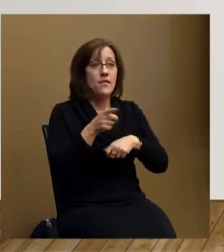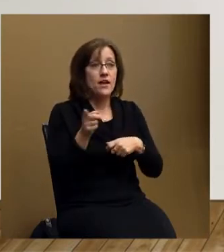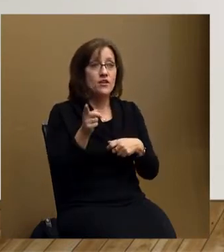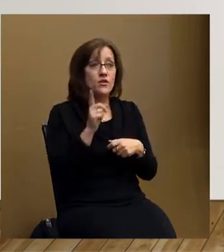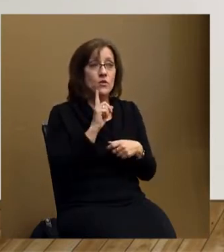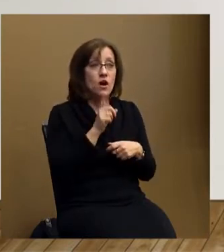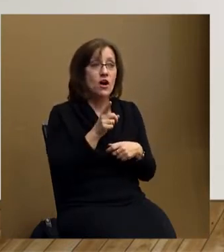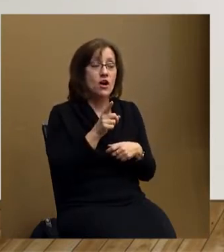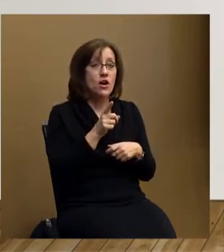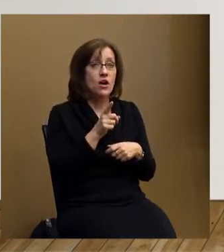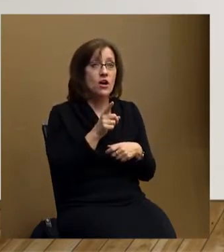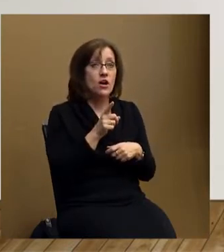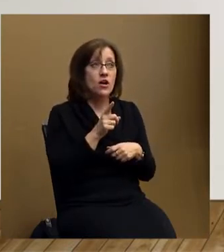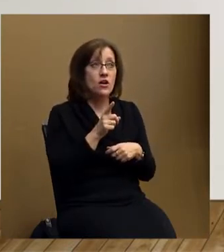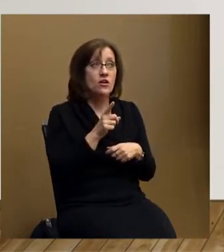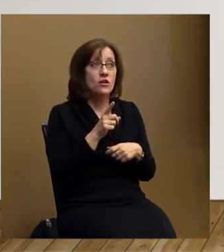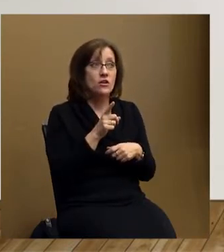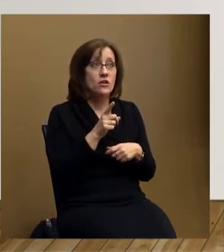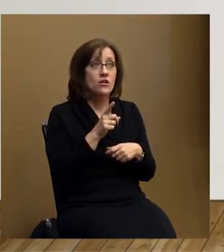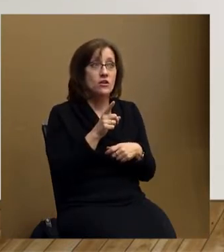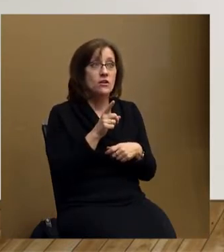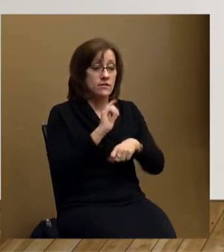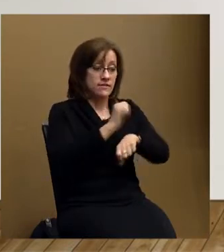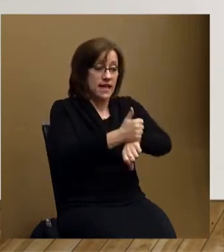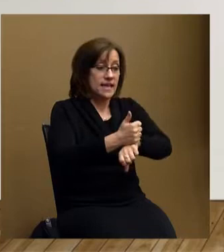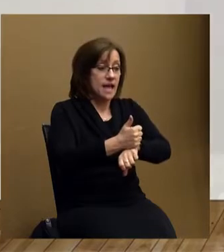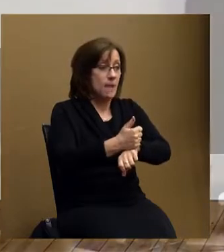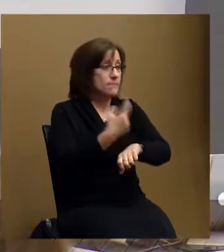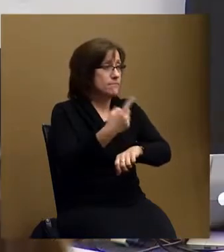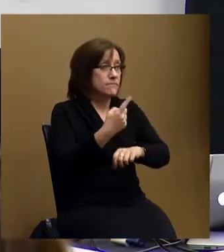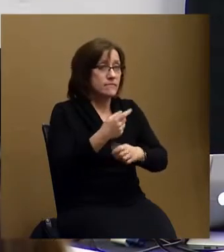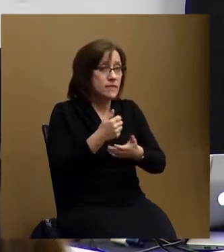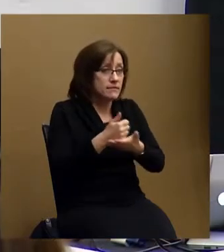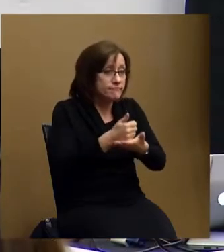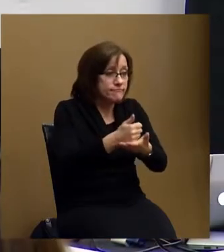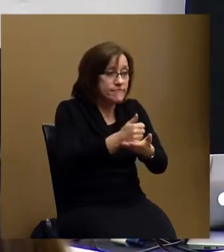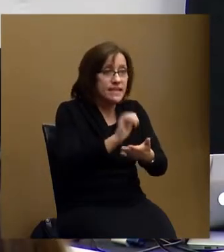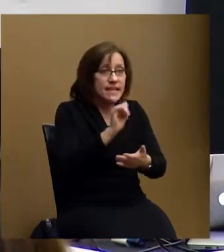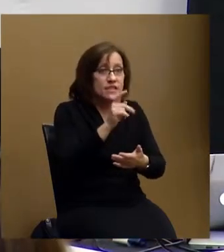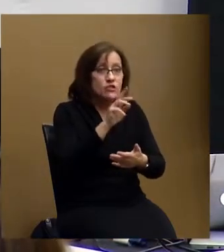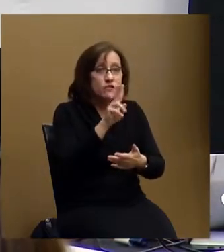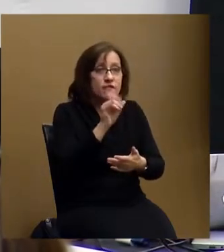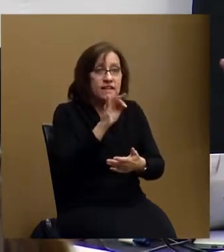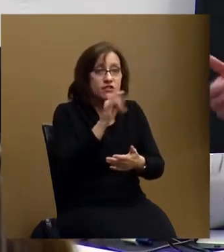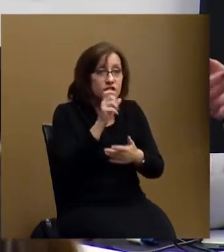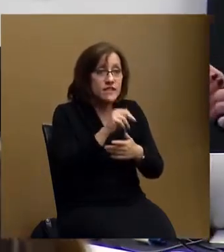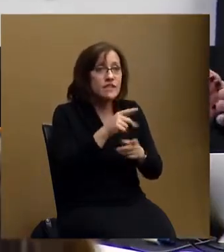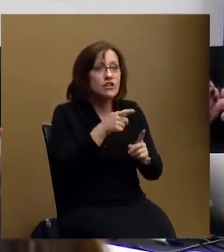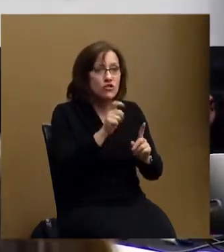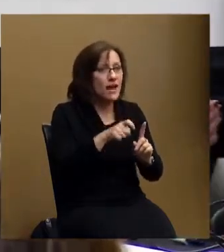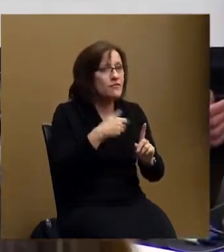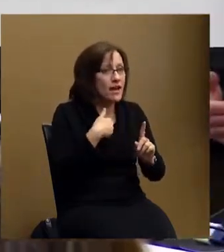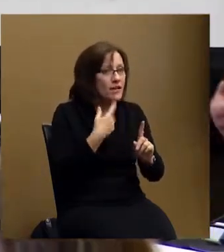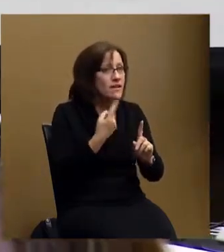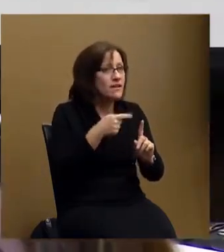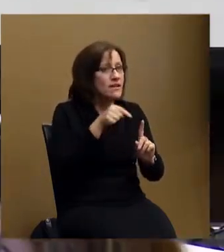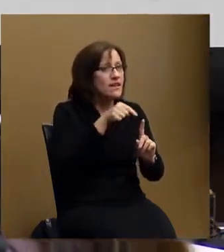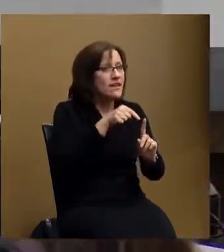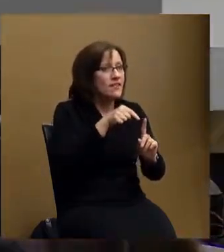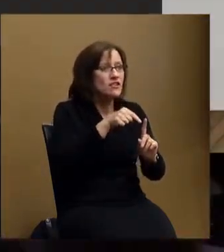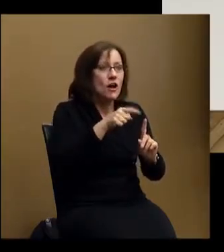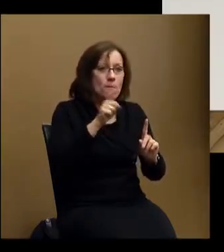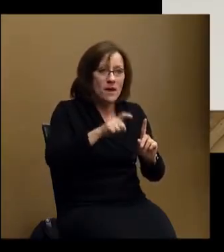are putting an intervention in place, you've got to have something the child really wants,